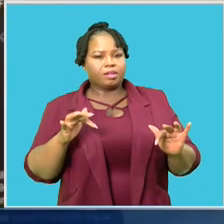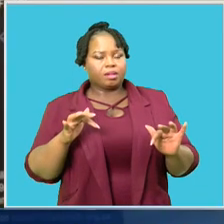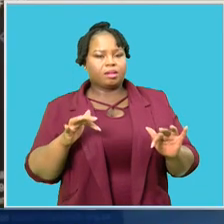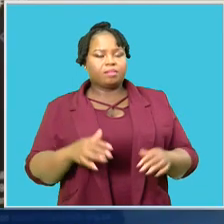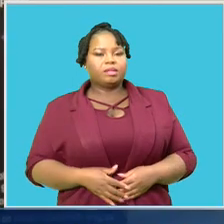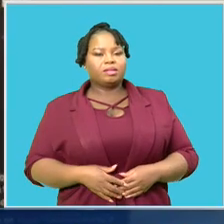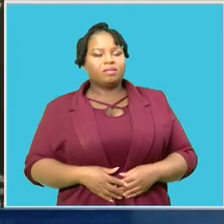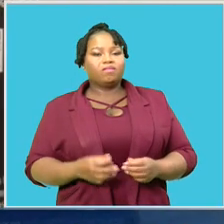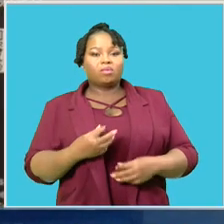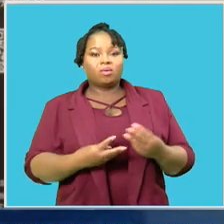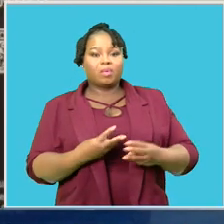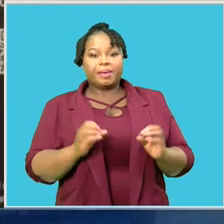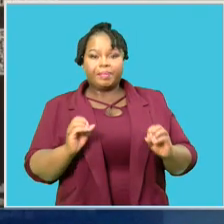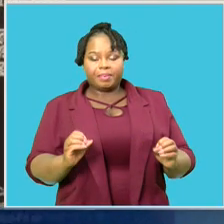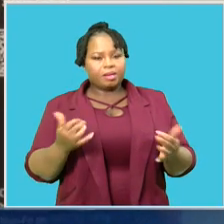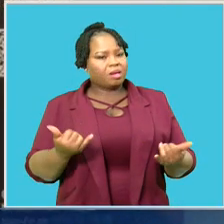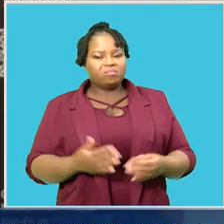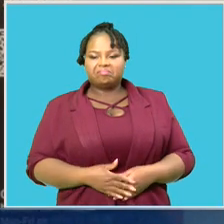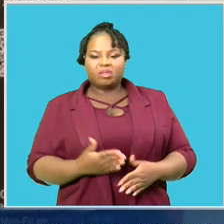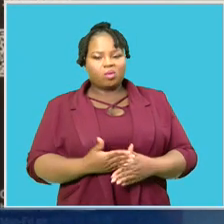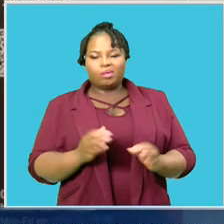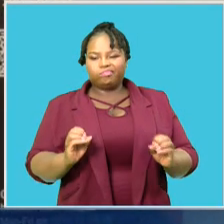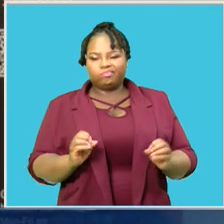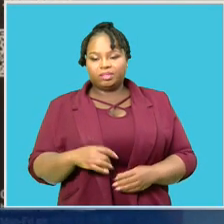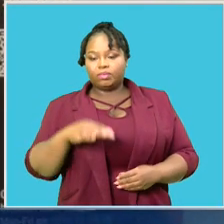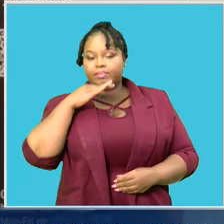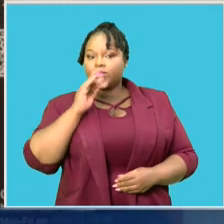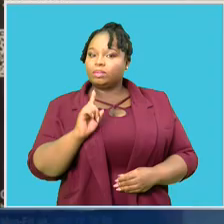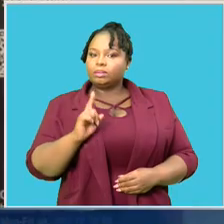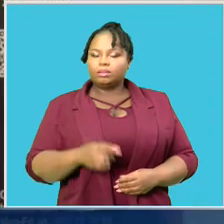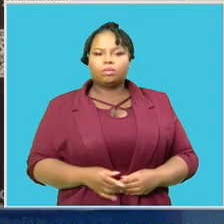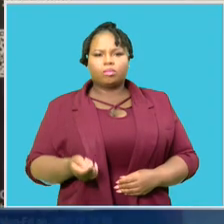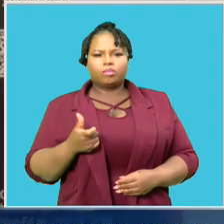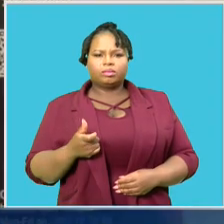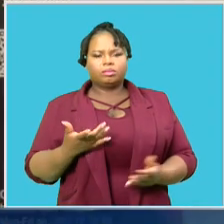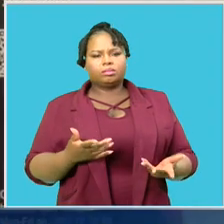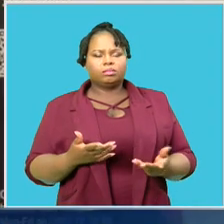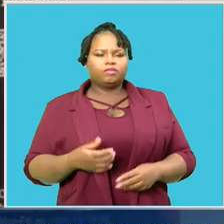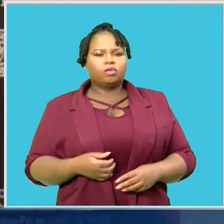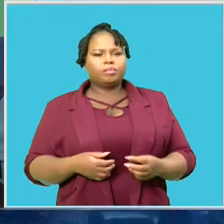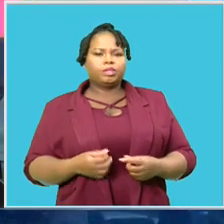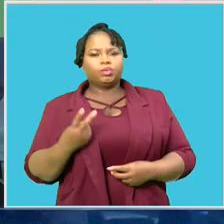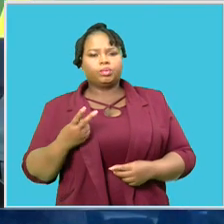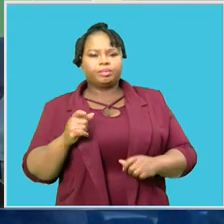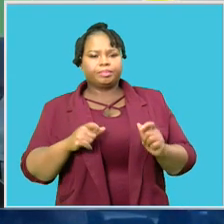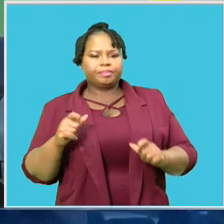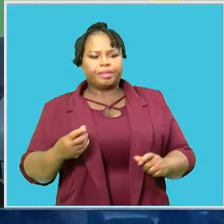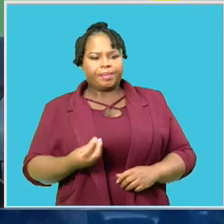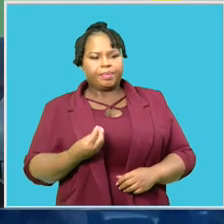expanded youth unemployment na wena wa kaji ya wu kini450, nsheza